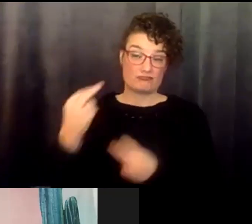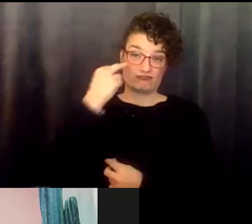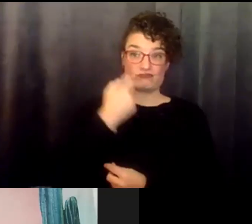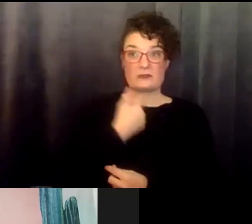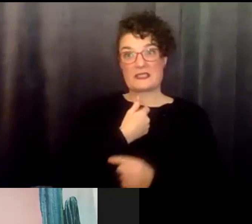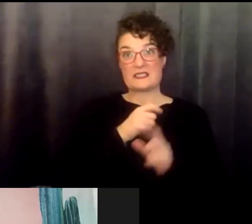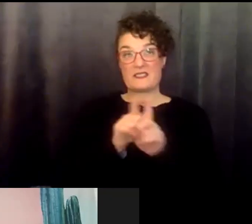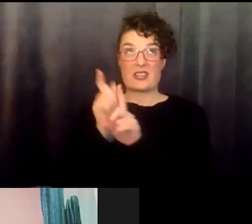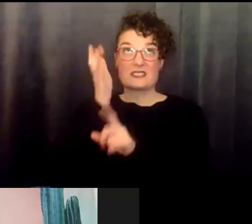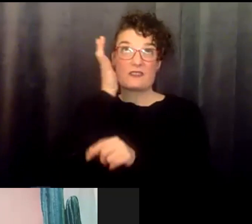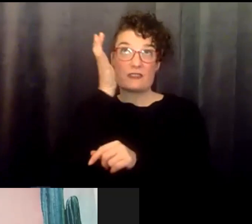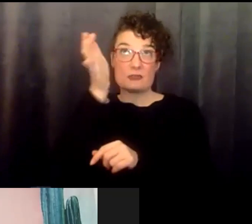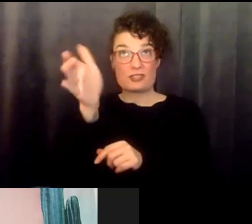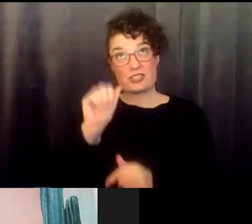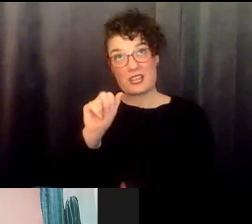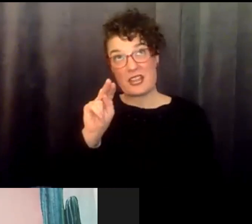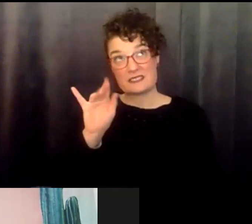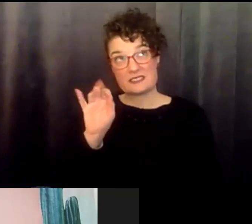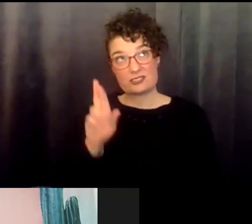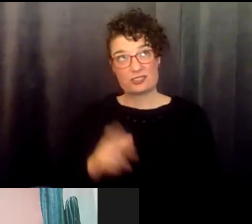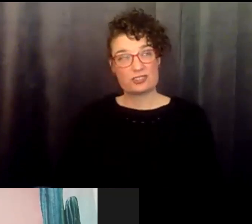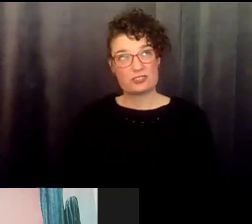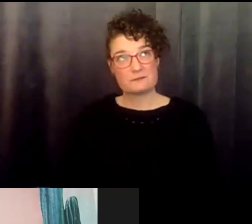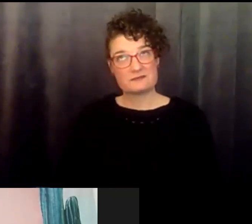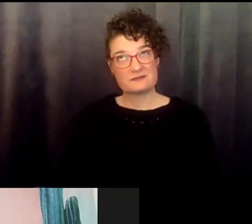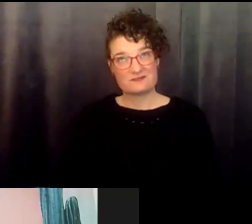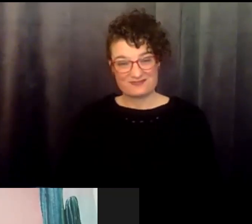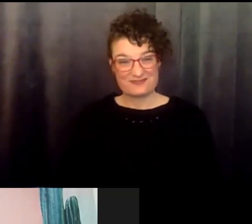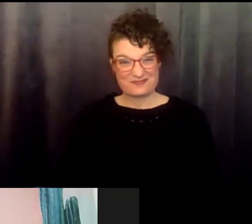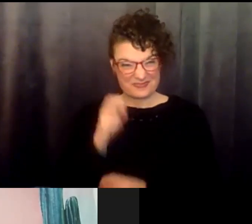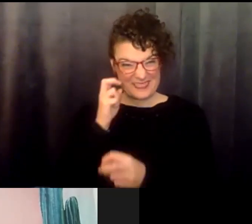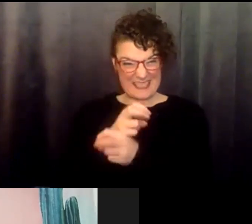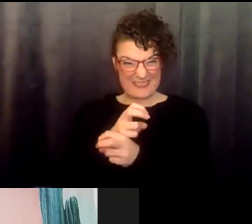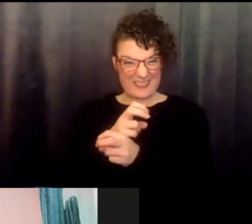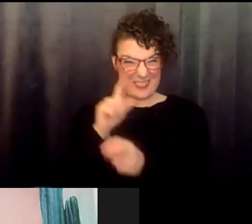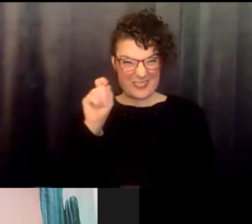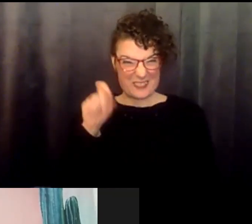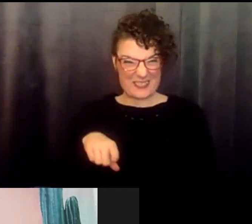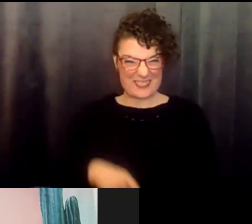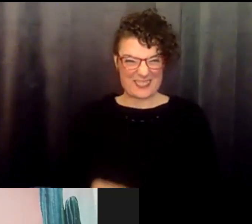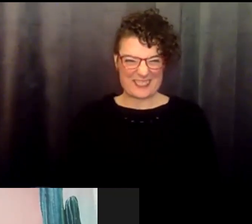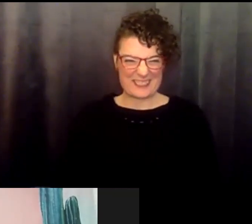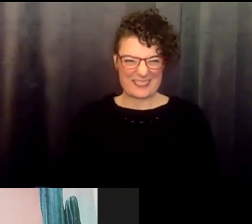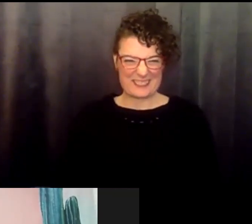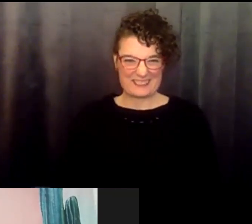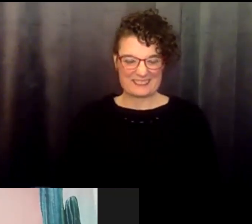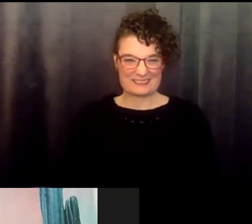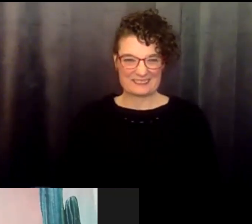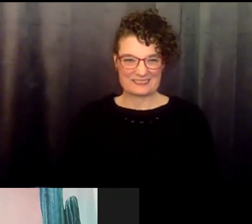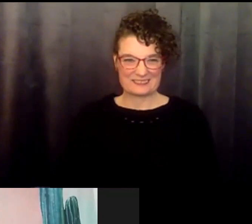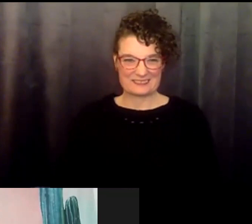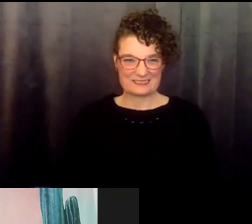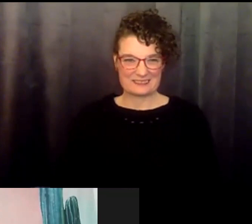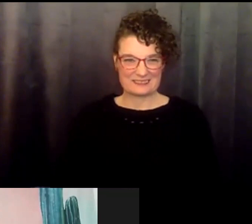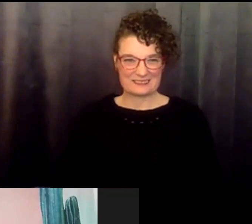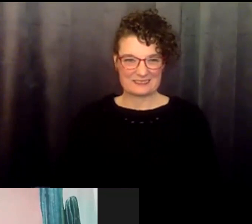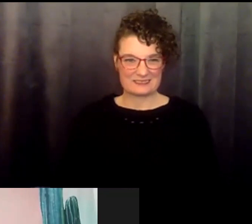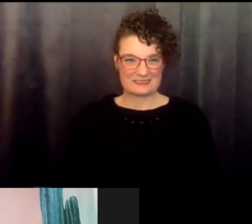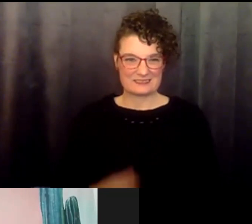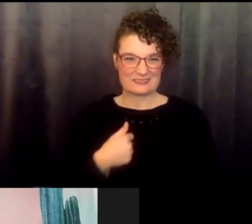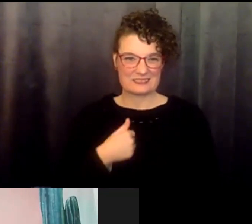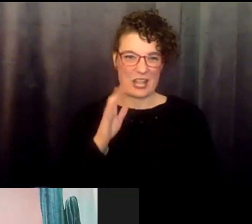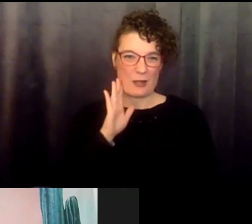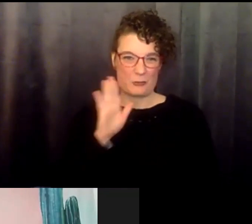future ancestor. This is a difficult question, and I am going to lean on my